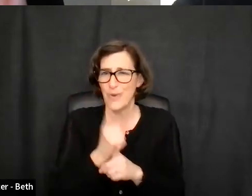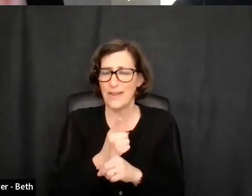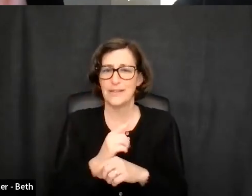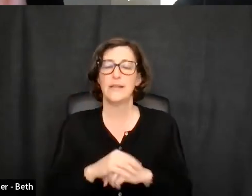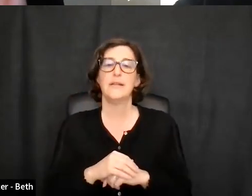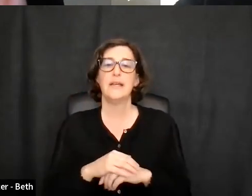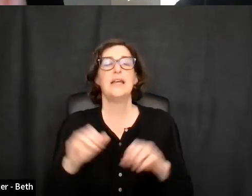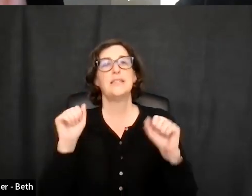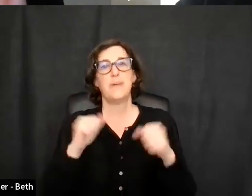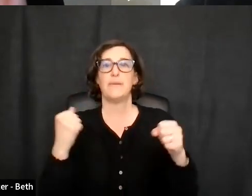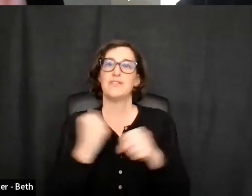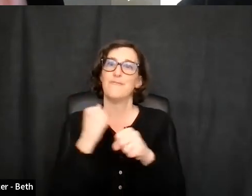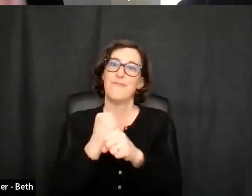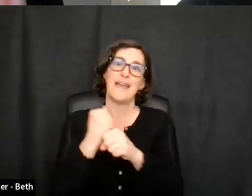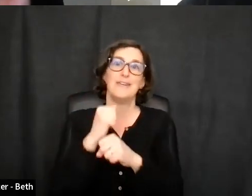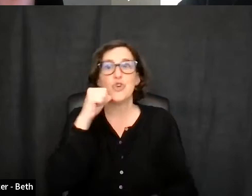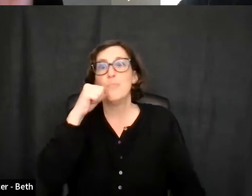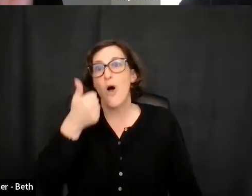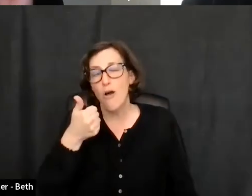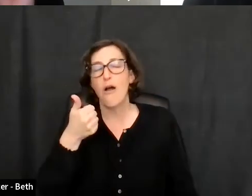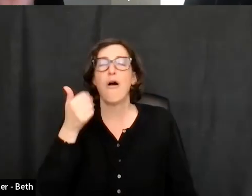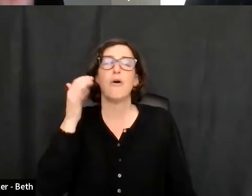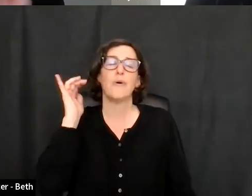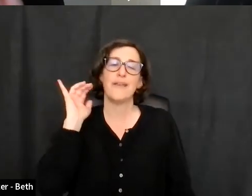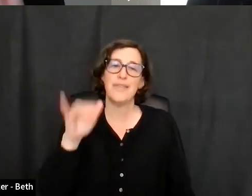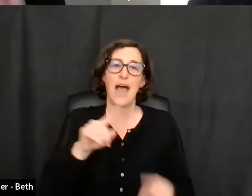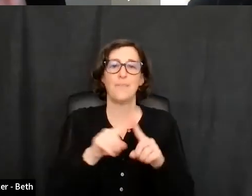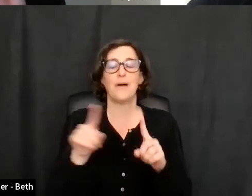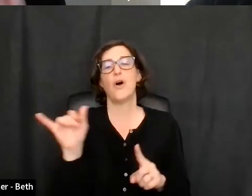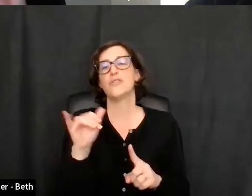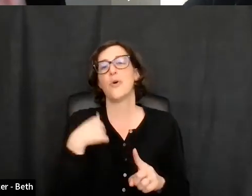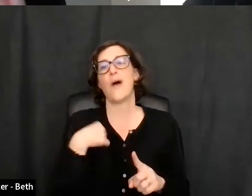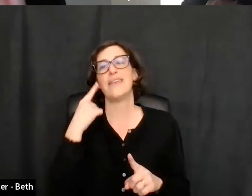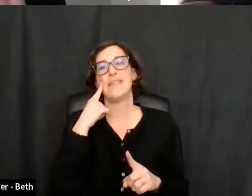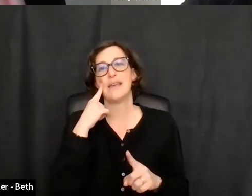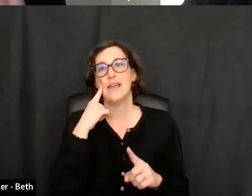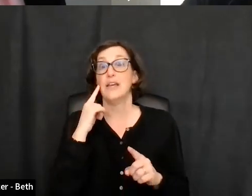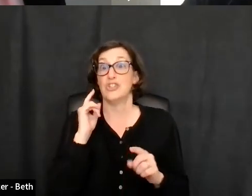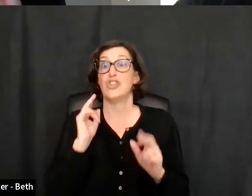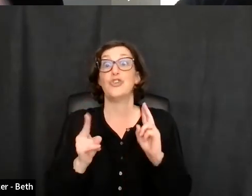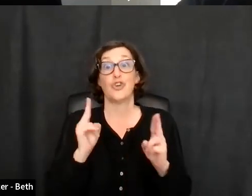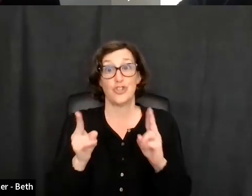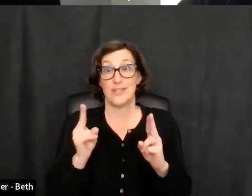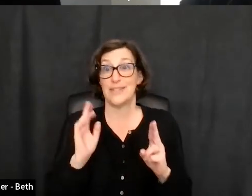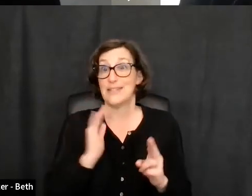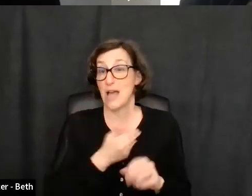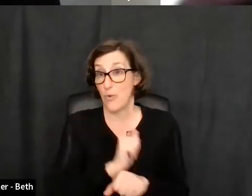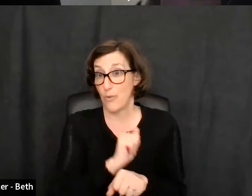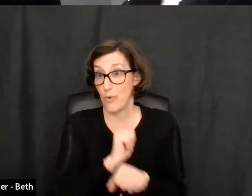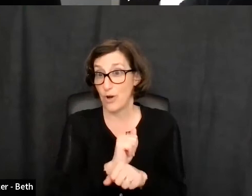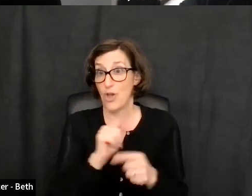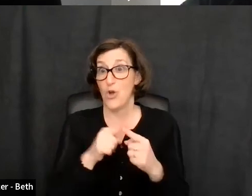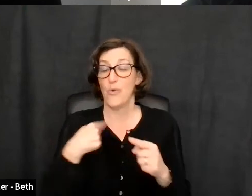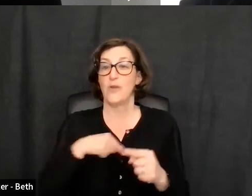To be able to fight another day, et cetera. But I also think that there's a real urgency in our work. Like when we first talked about